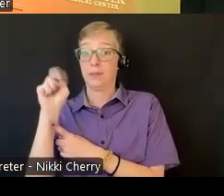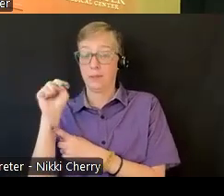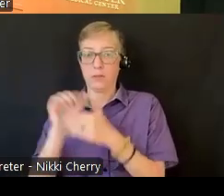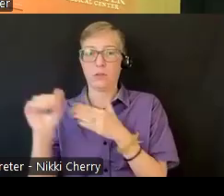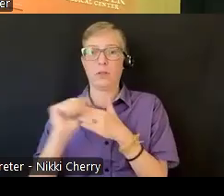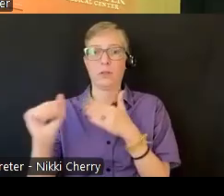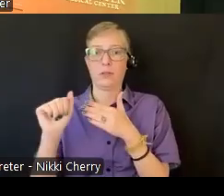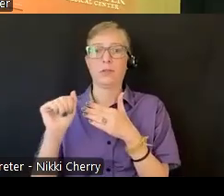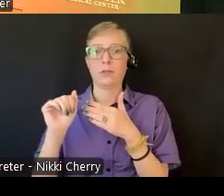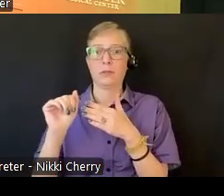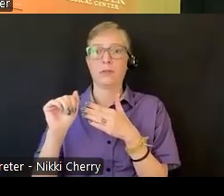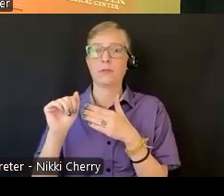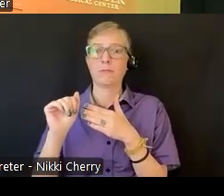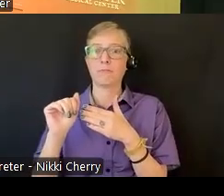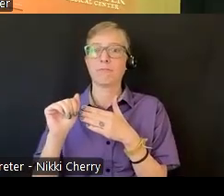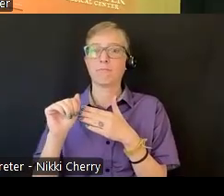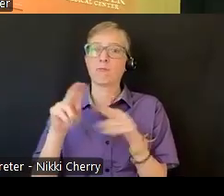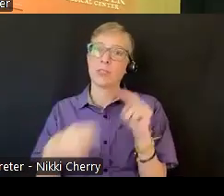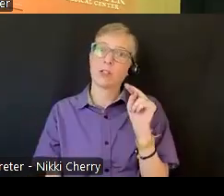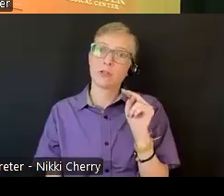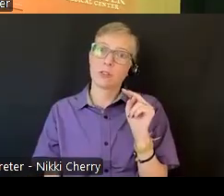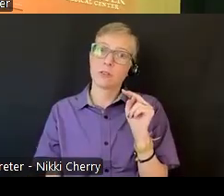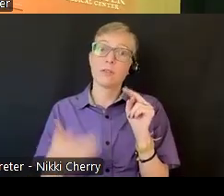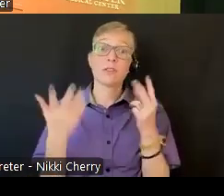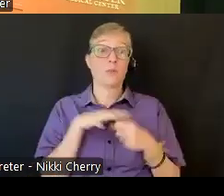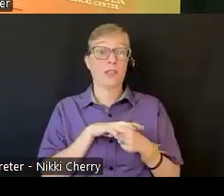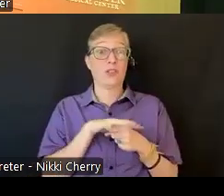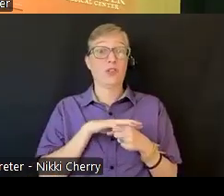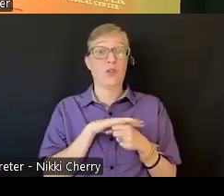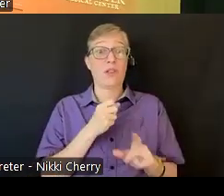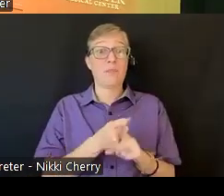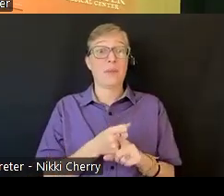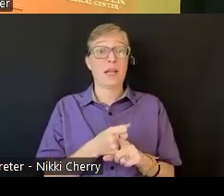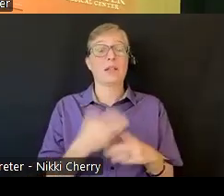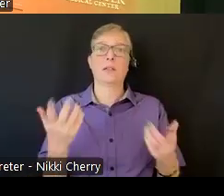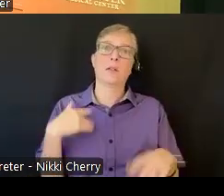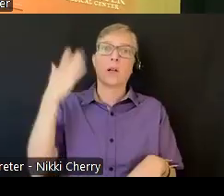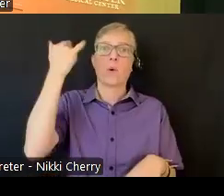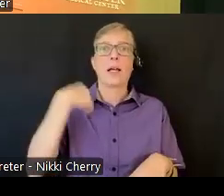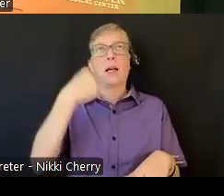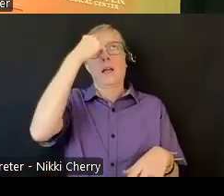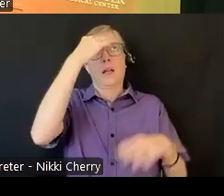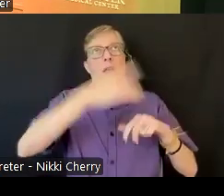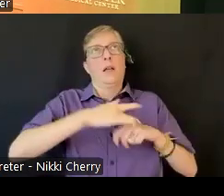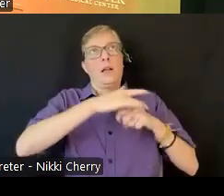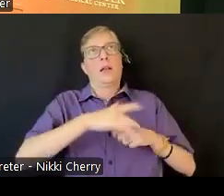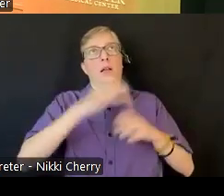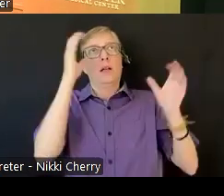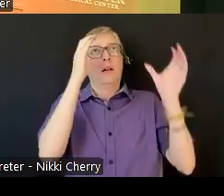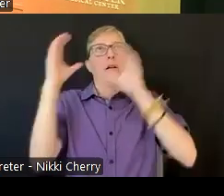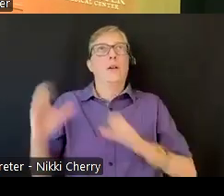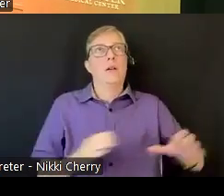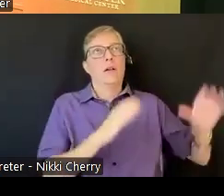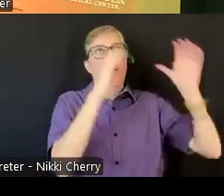be the local impact. But to give you an idea as to why I would lose sleep over this without even